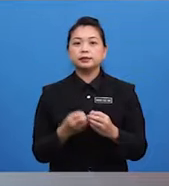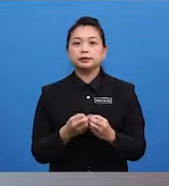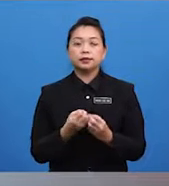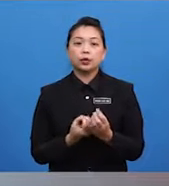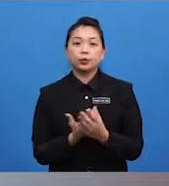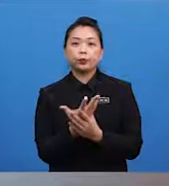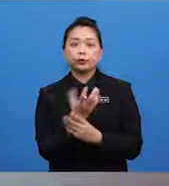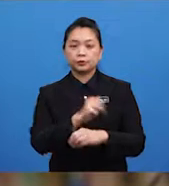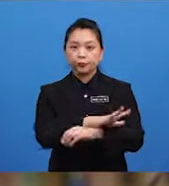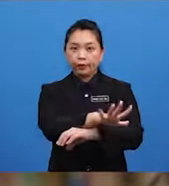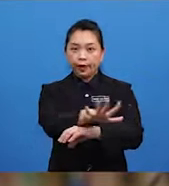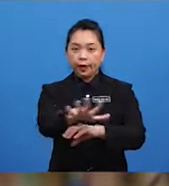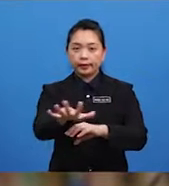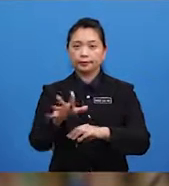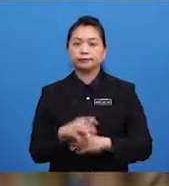to fall.